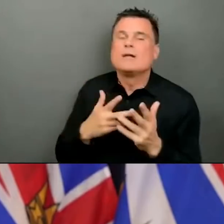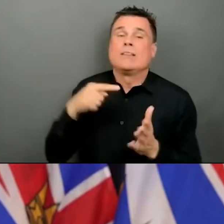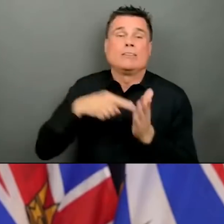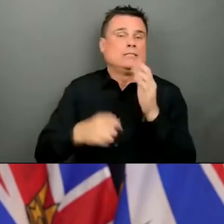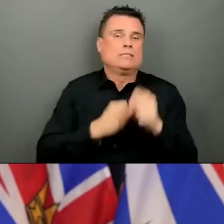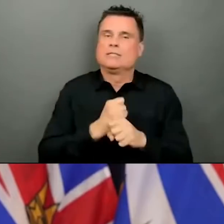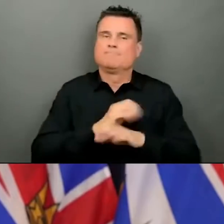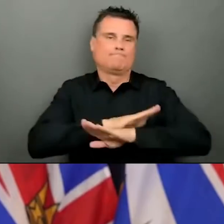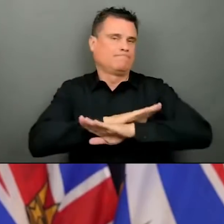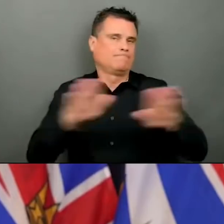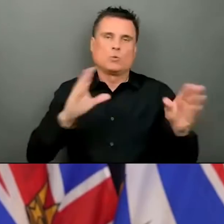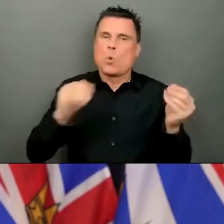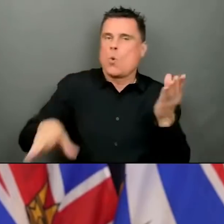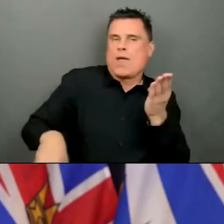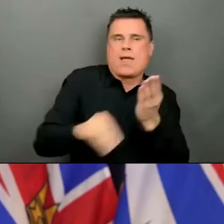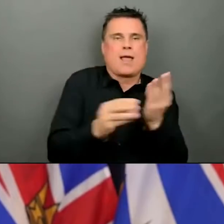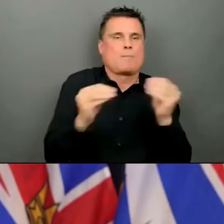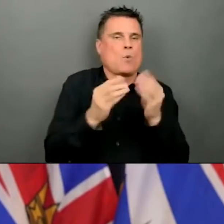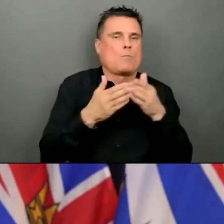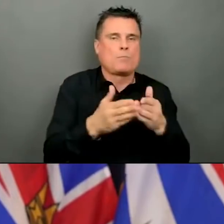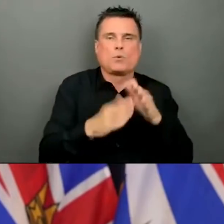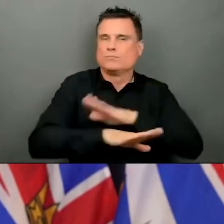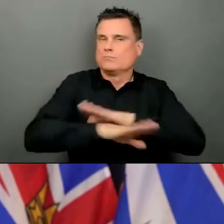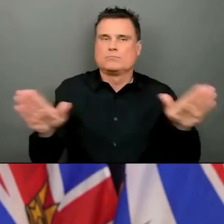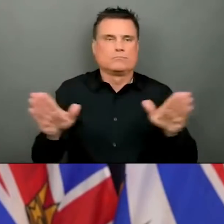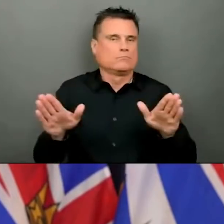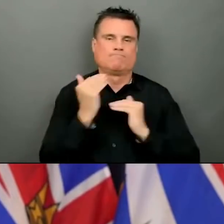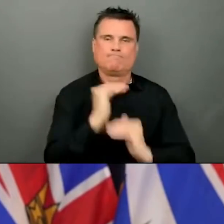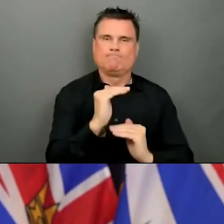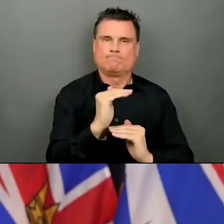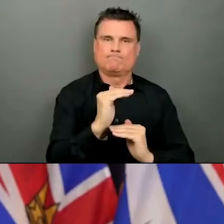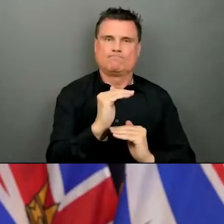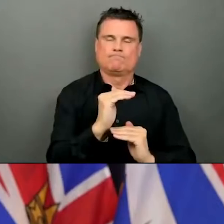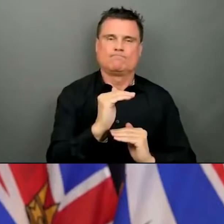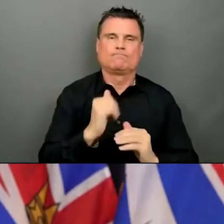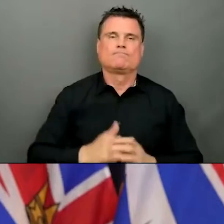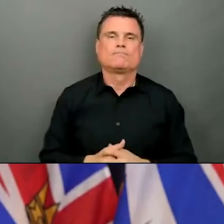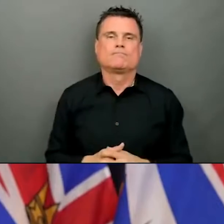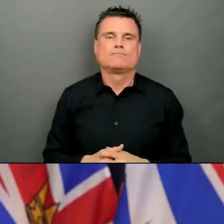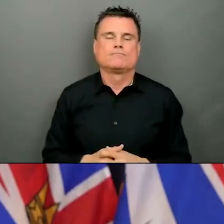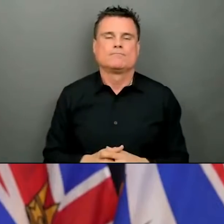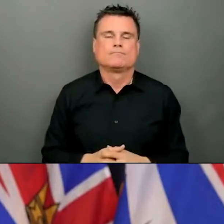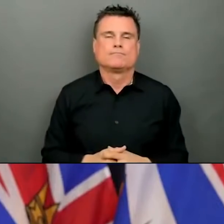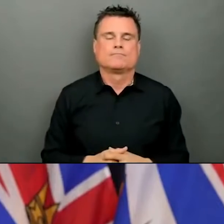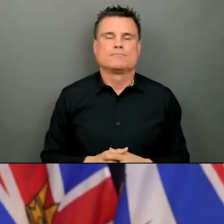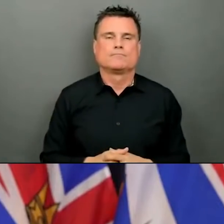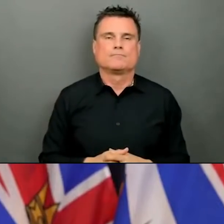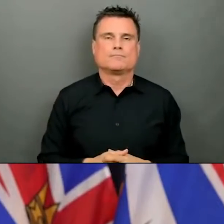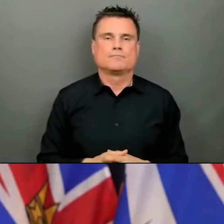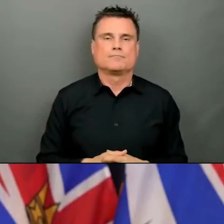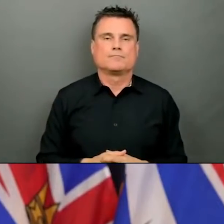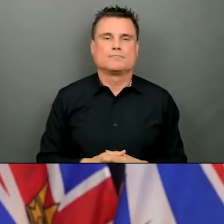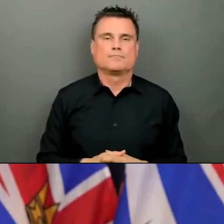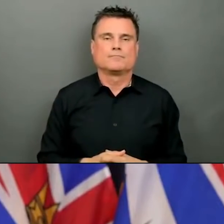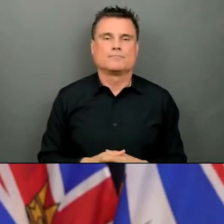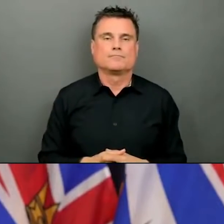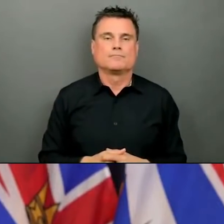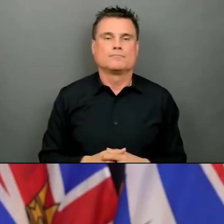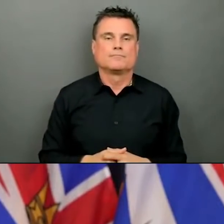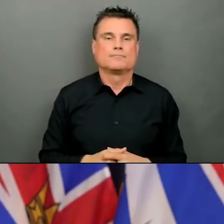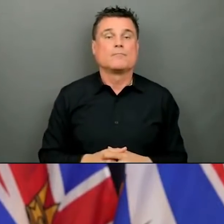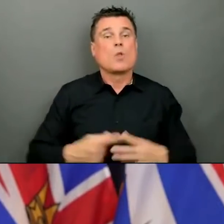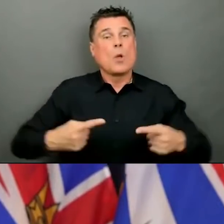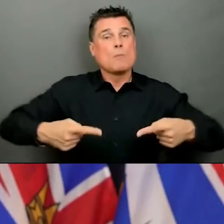transportation to restrict travel into Vancouver Island and off of Vancouver Island. In addition, we'll be putting new border signs along the